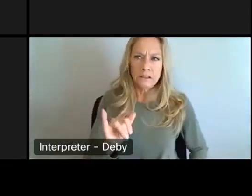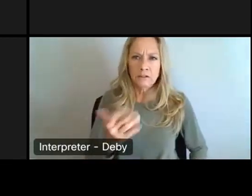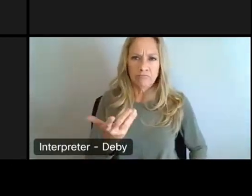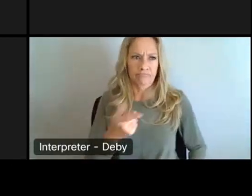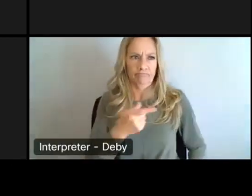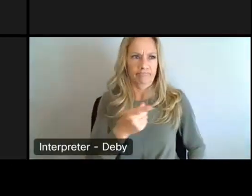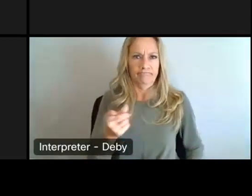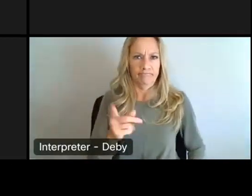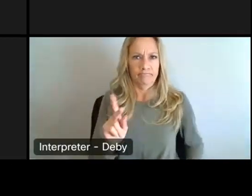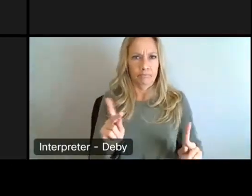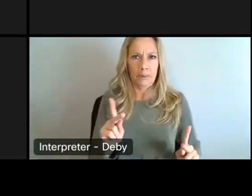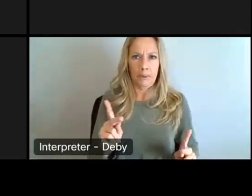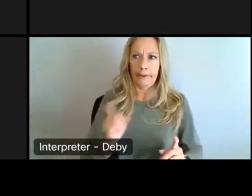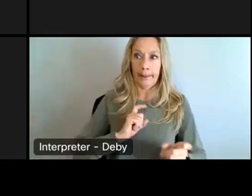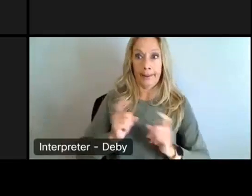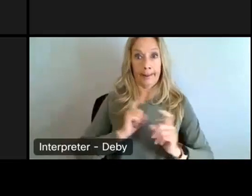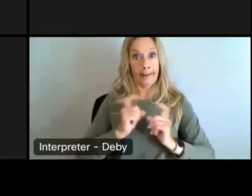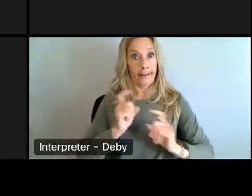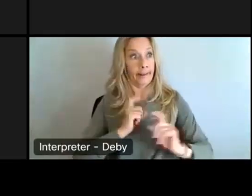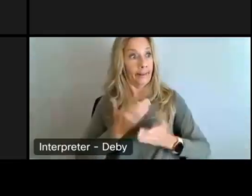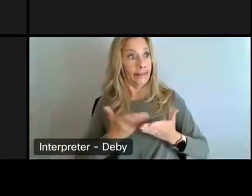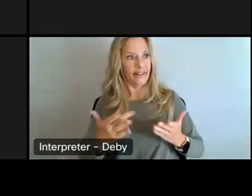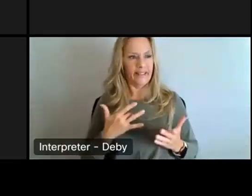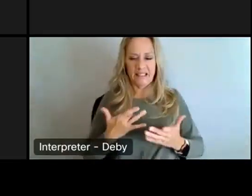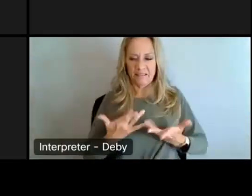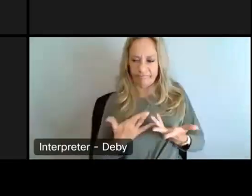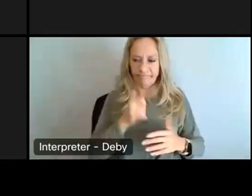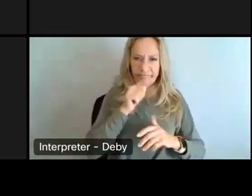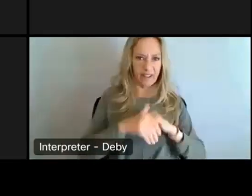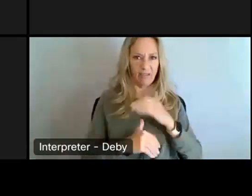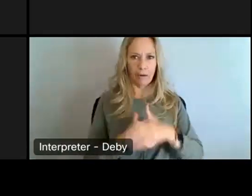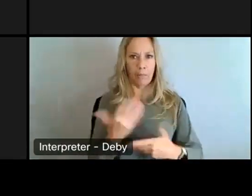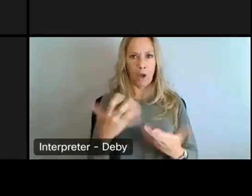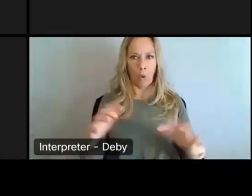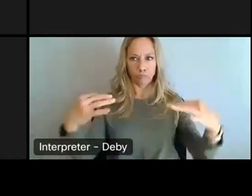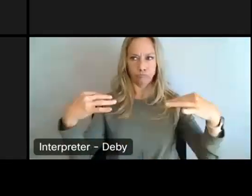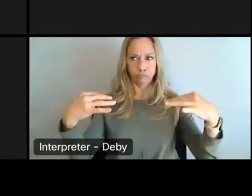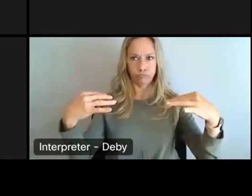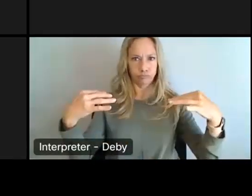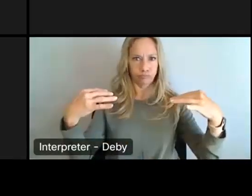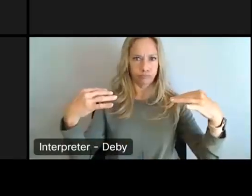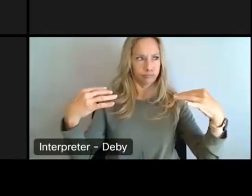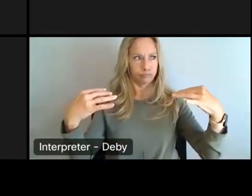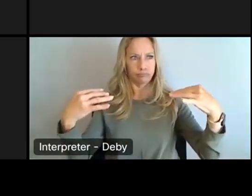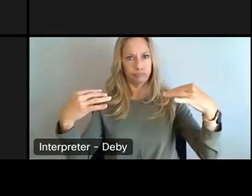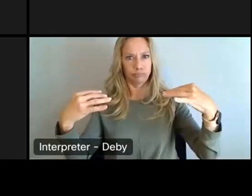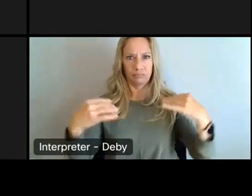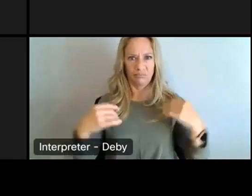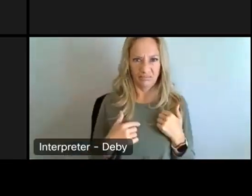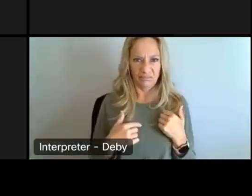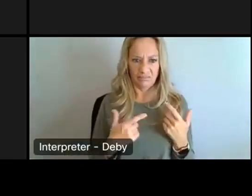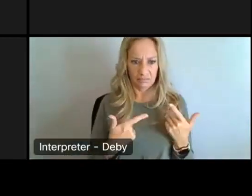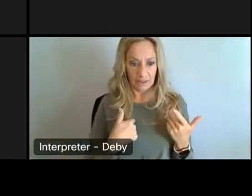people giving me things just always made me feel uneasy. So I didn't want to be the center of attention. I didn't want to take anything that I didn't feel like I